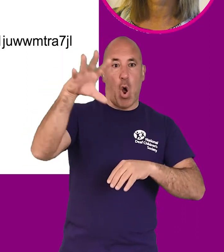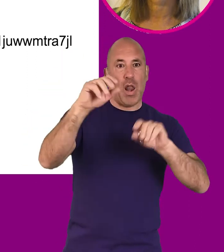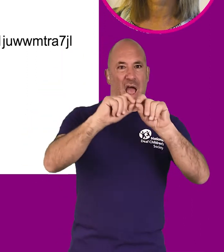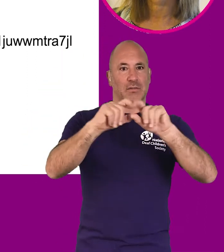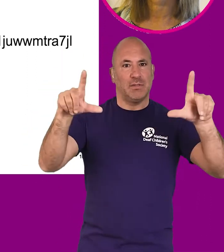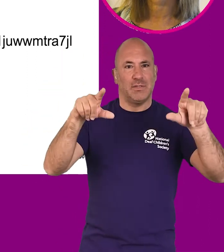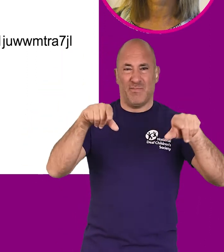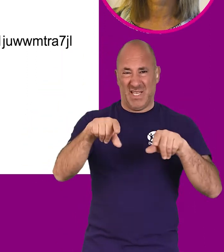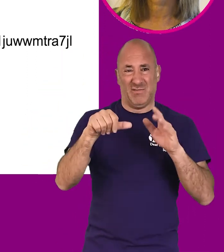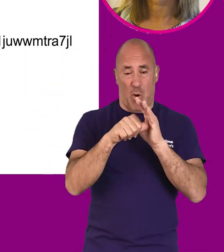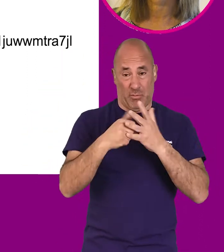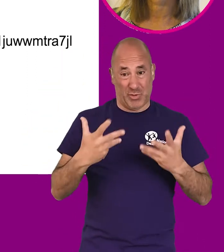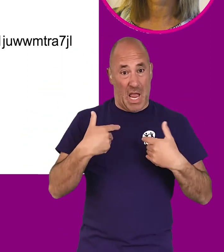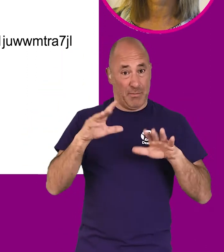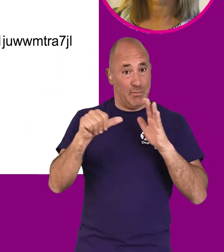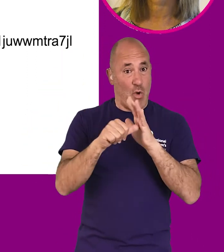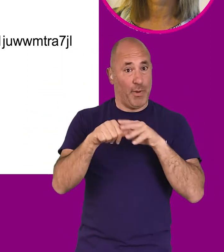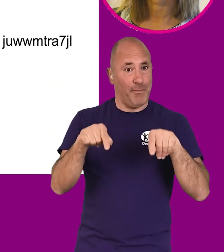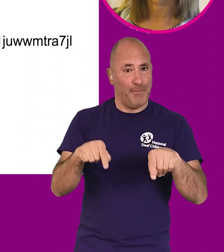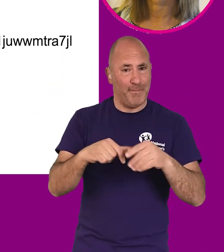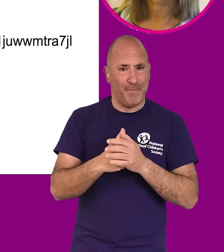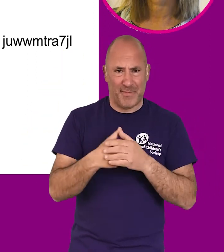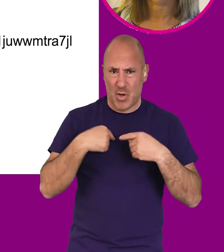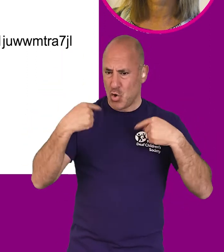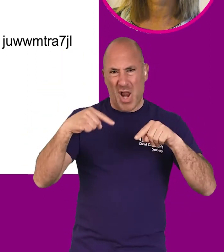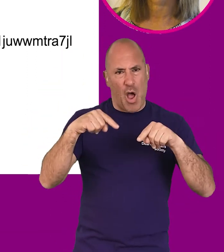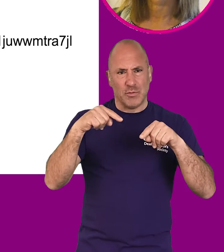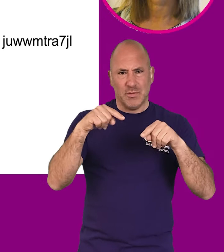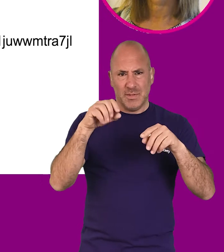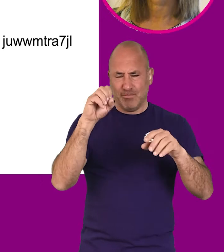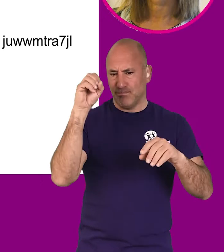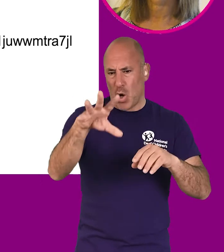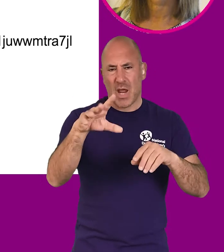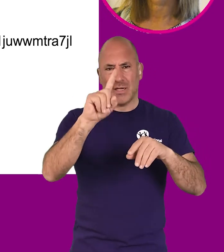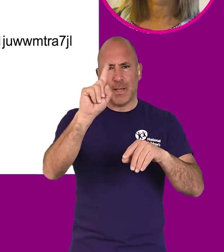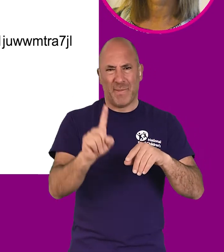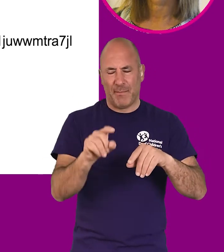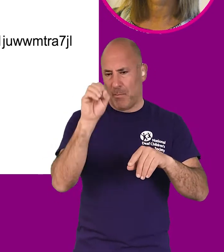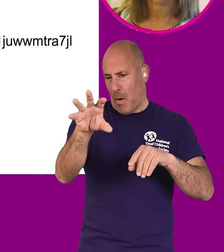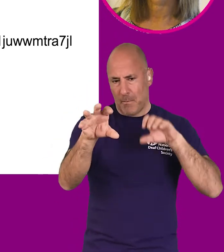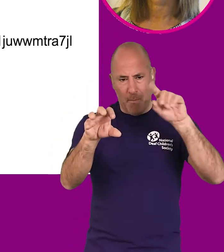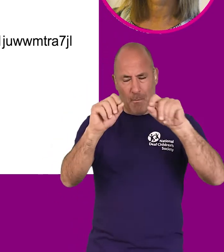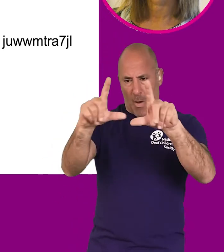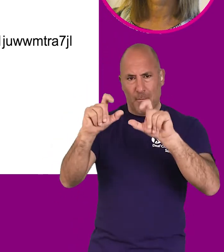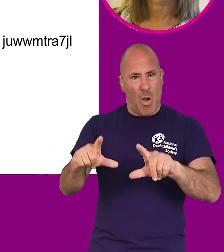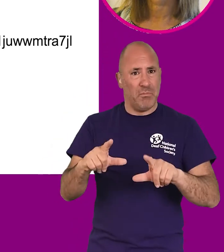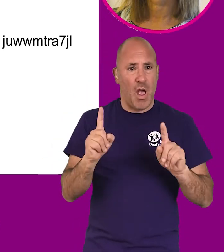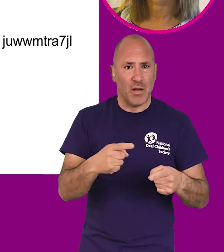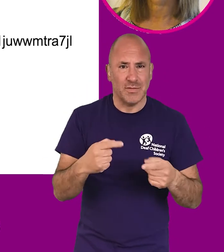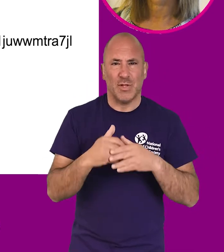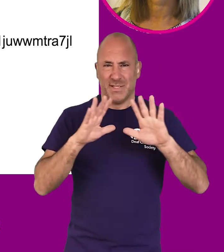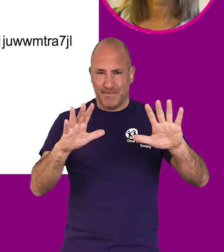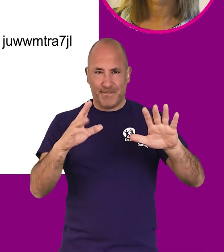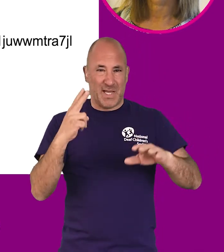pinning and spotlight. That is the issue that we encountered today. It wasn't letting us spotlight people.